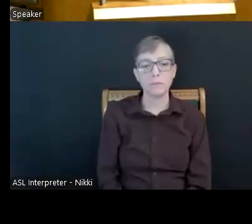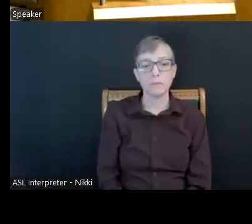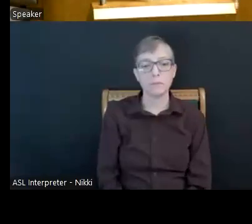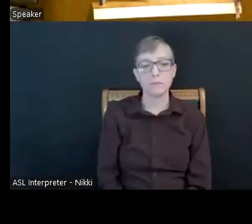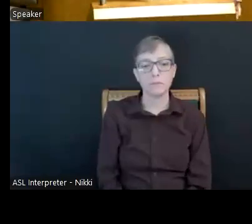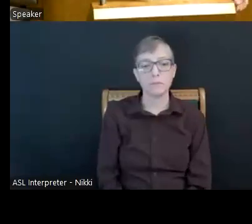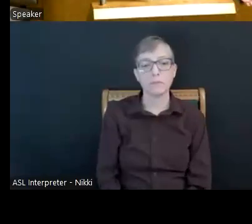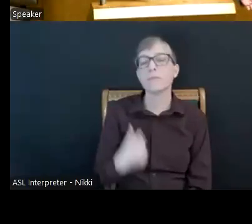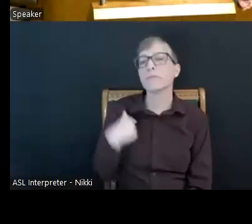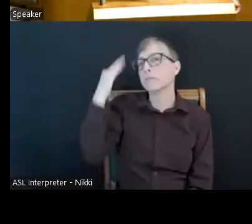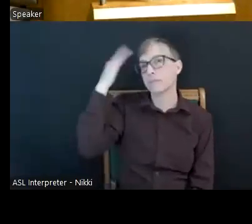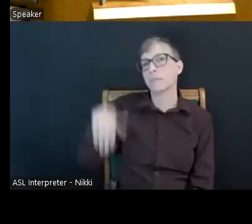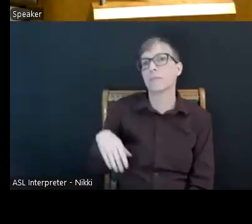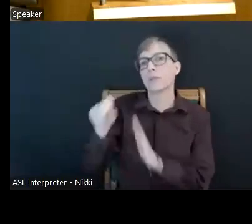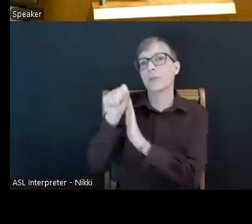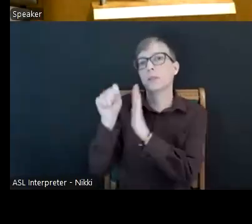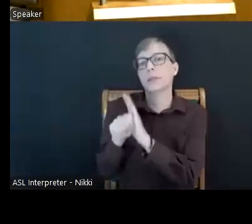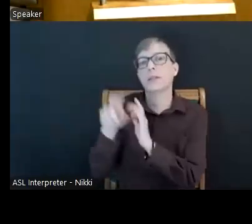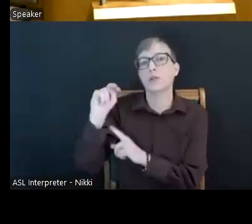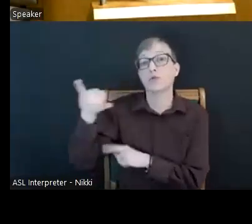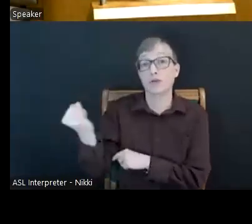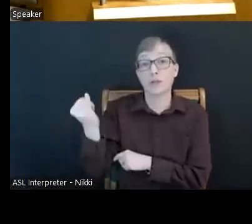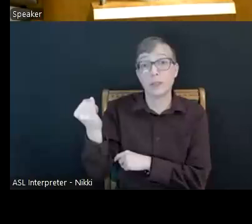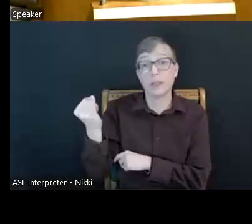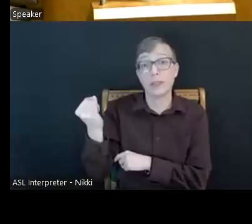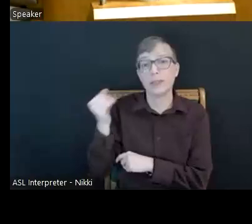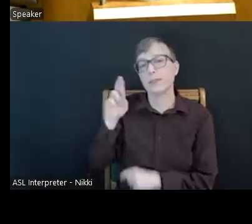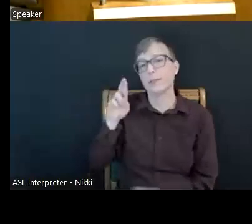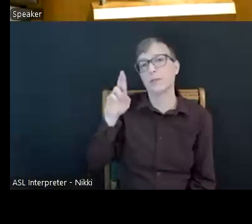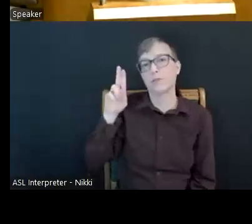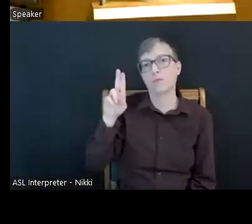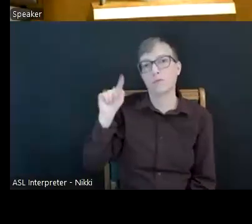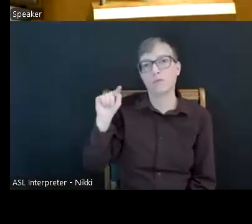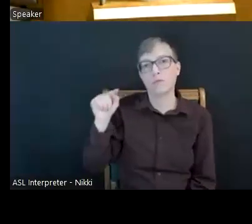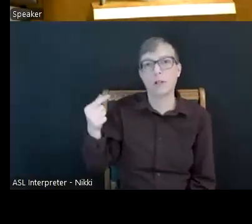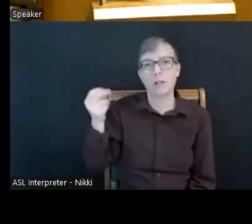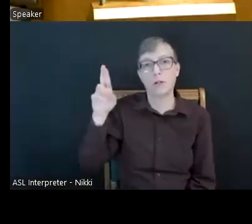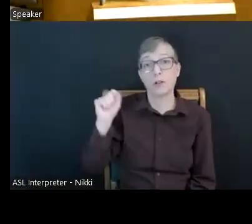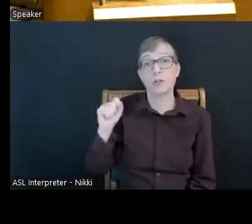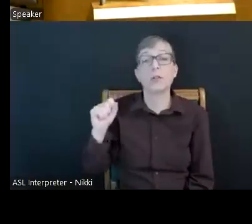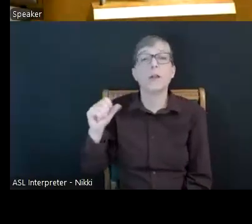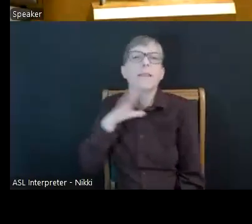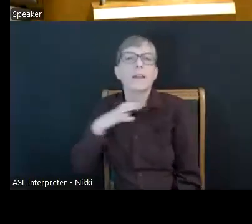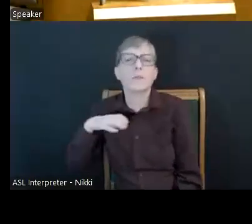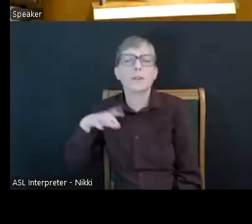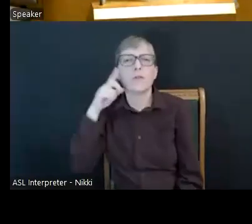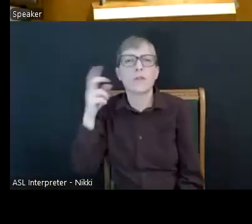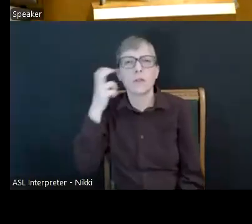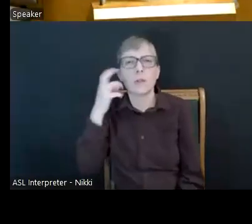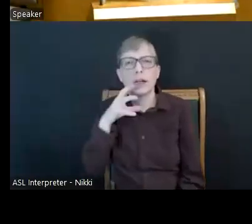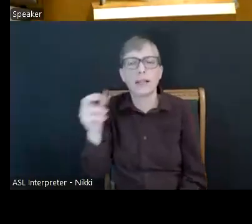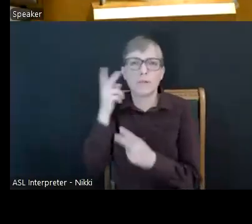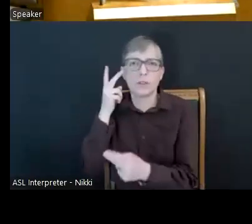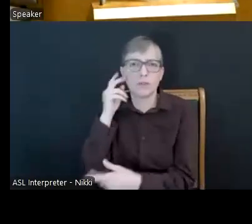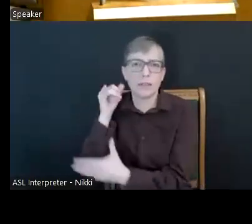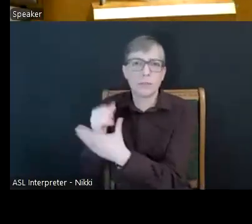So I know in New Jersey, where I was at Rutgers for many years before this, the Commission for the Blind and Visually Impaired in New Jersey had a great set of